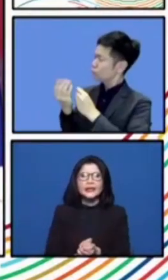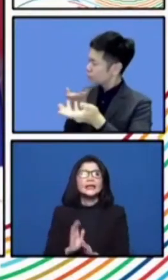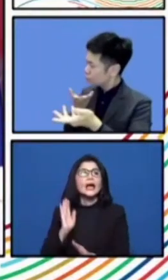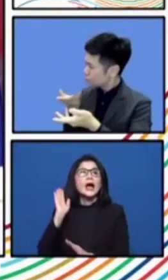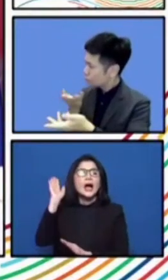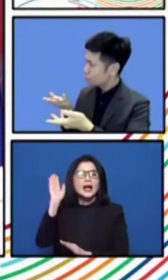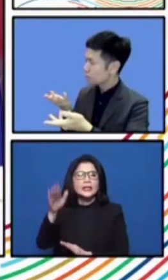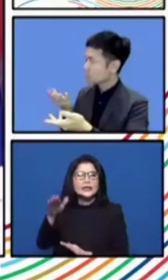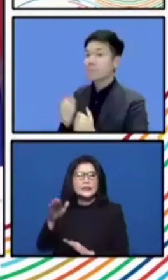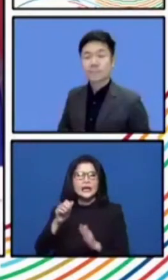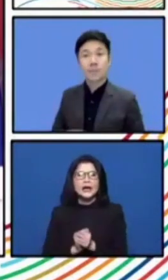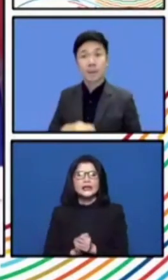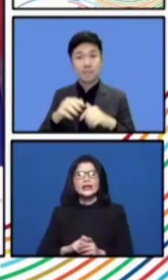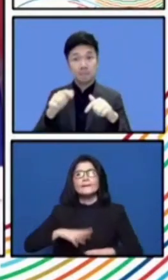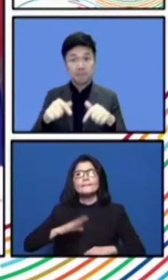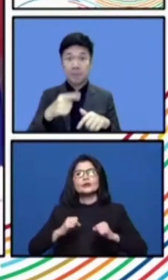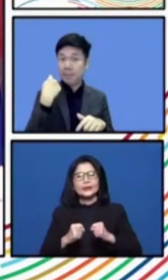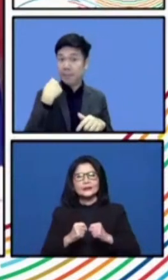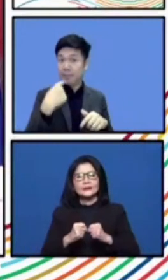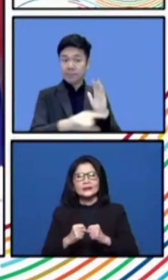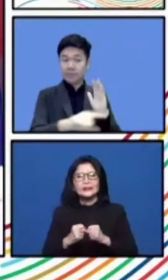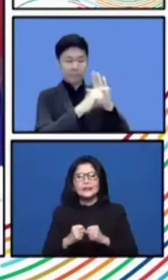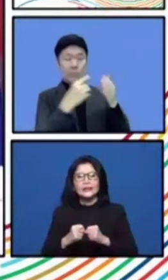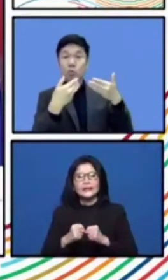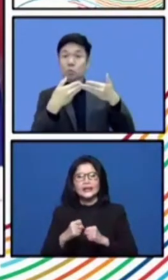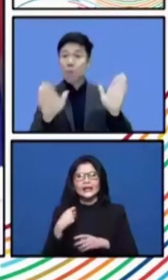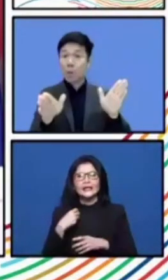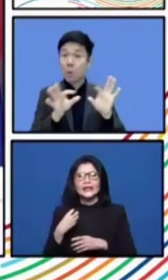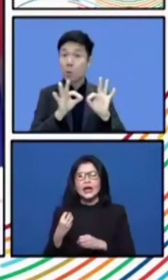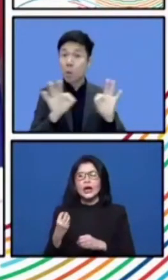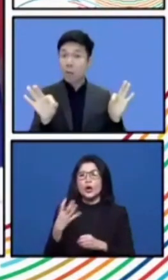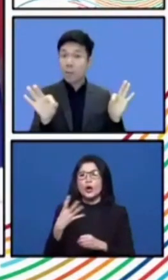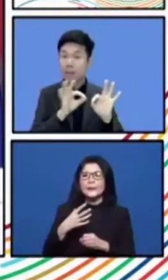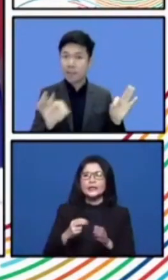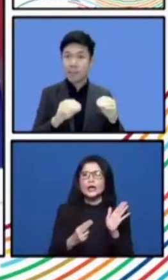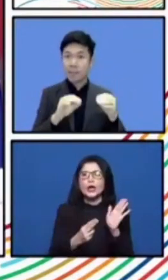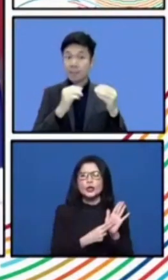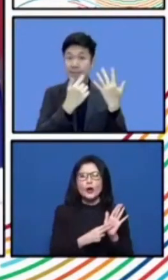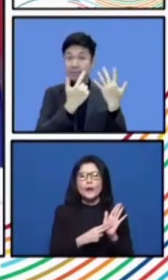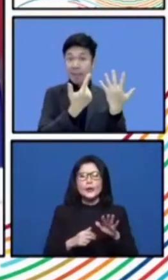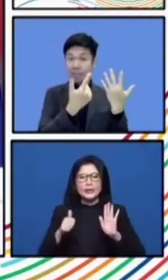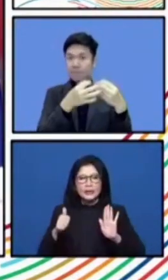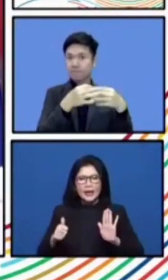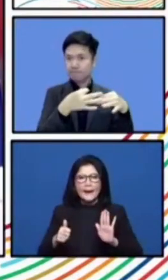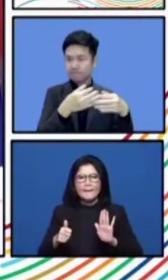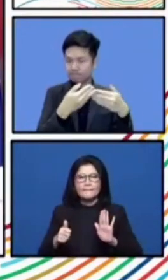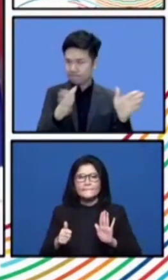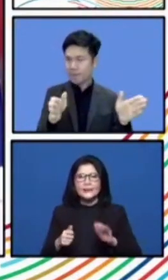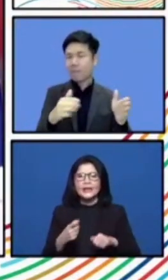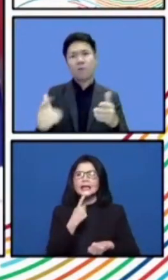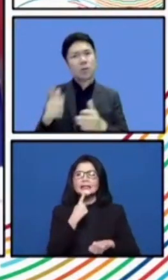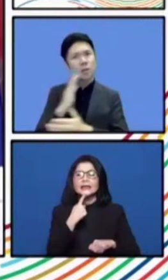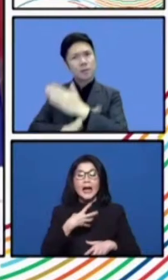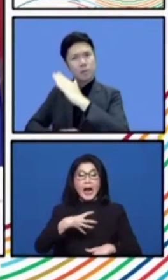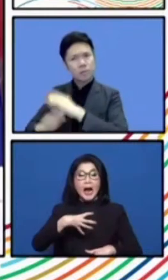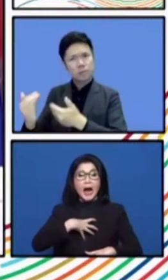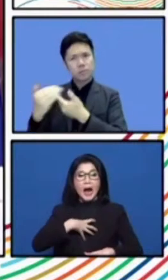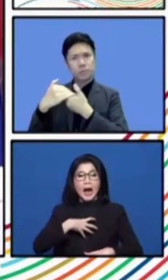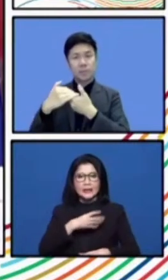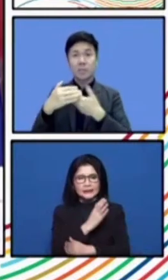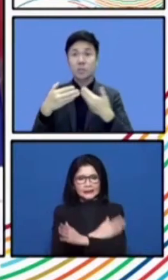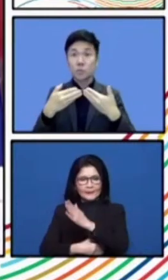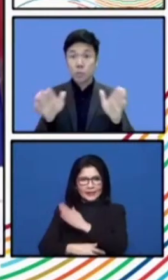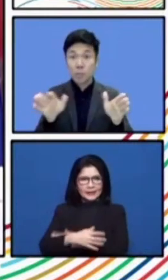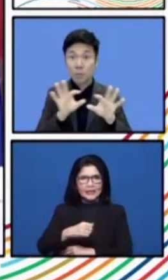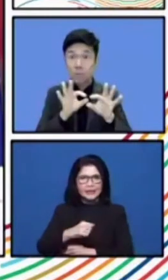general comment number seven on participation of persons with disability the general comment is extremely helped the step